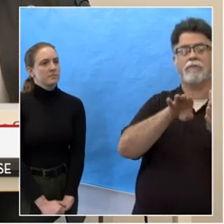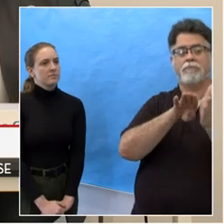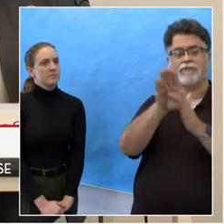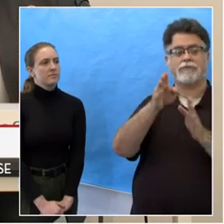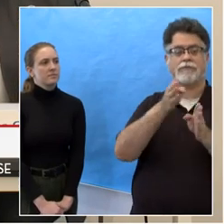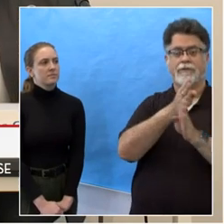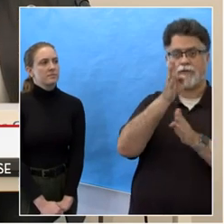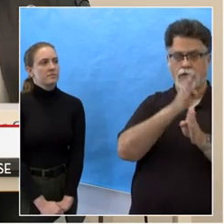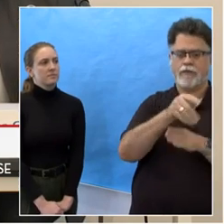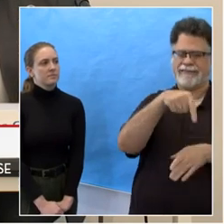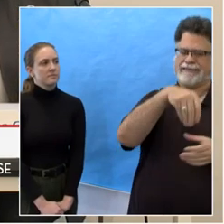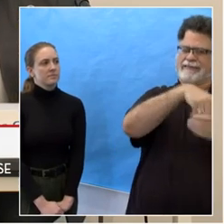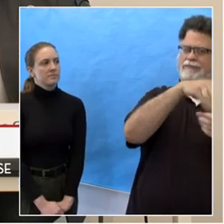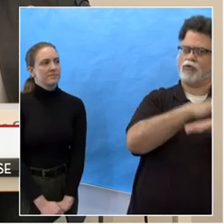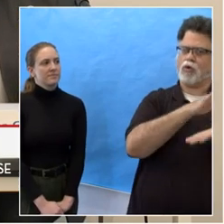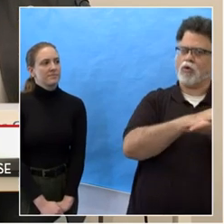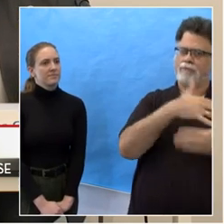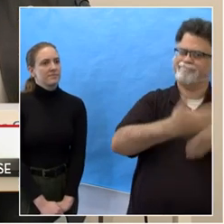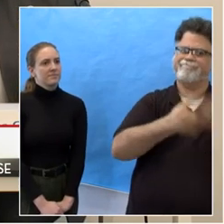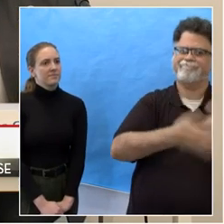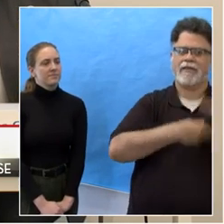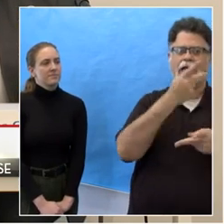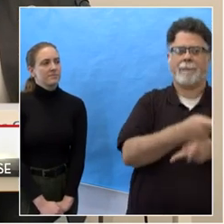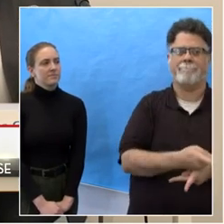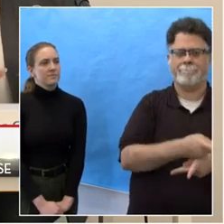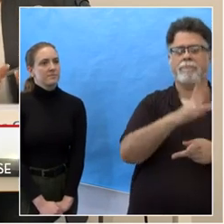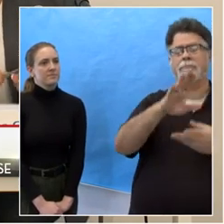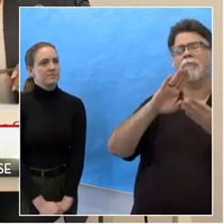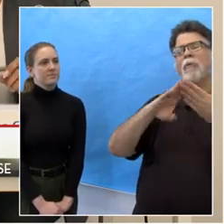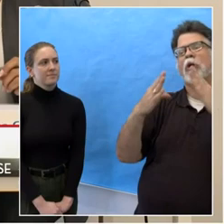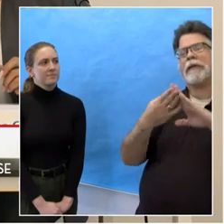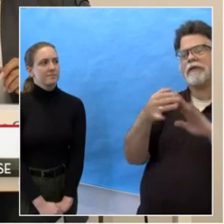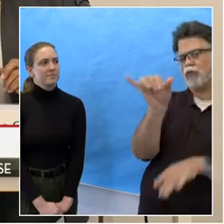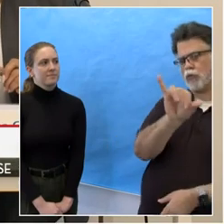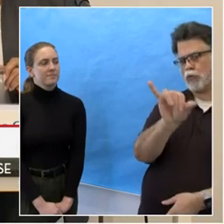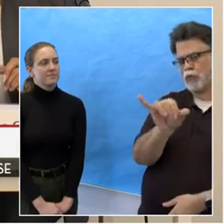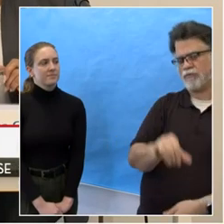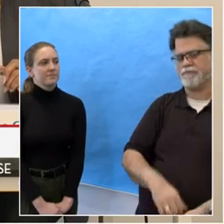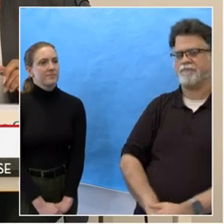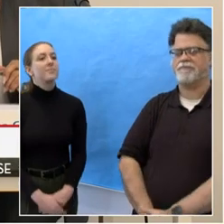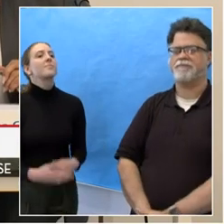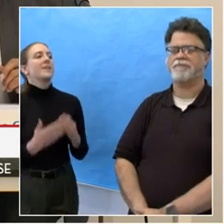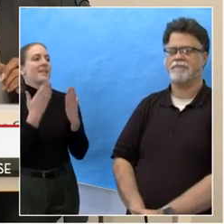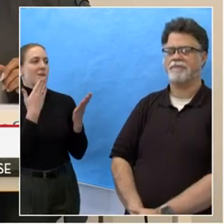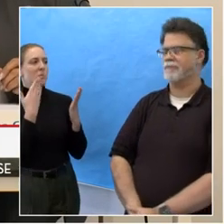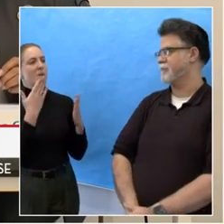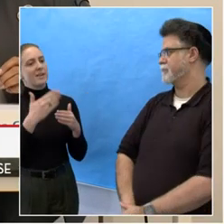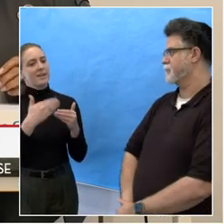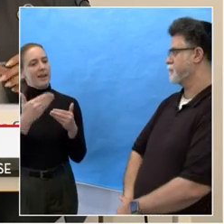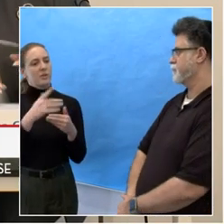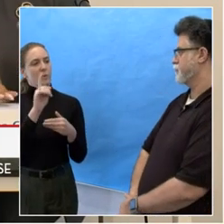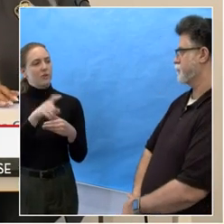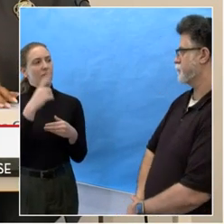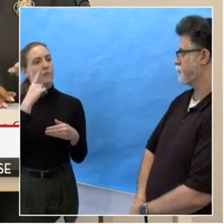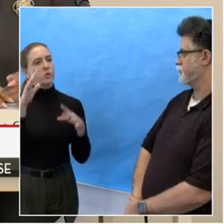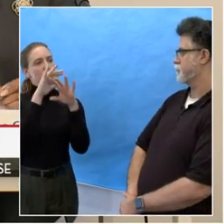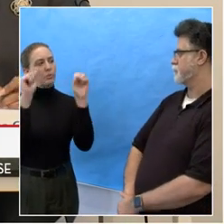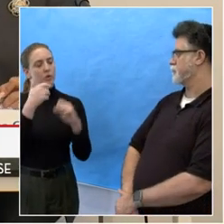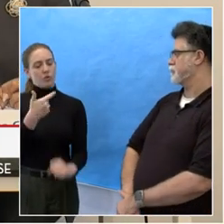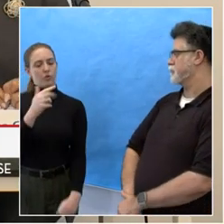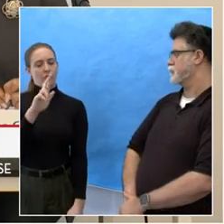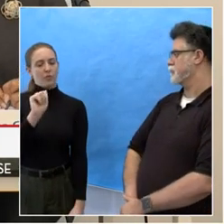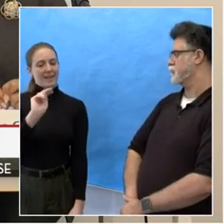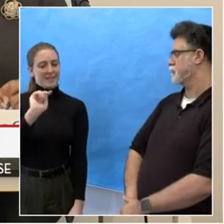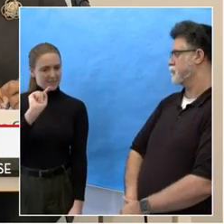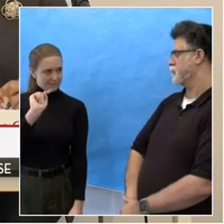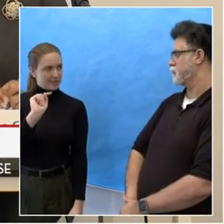centrally. Thank you for that. The next question that came in is for Superintendent Grant. Can you talk about the potential process